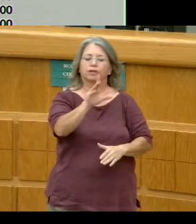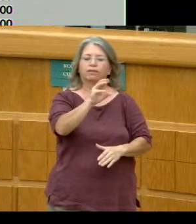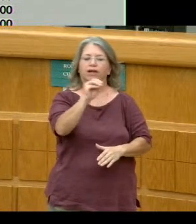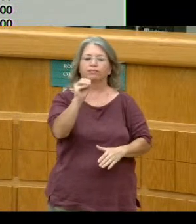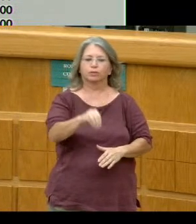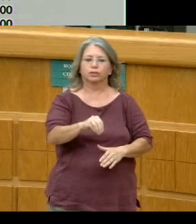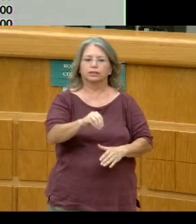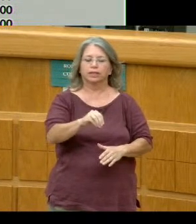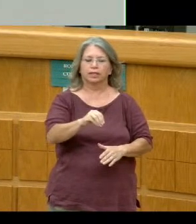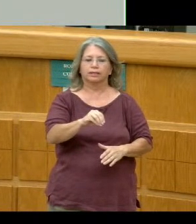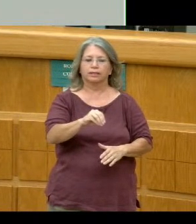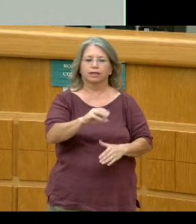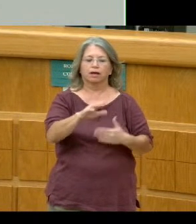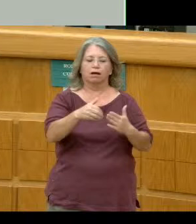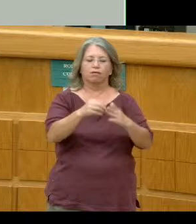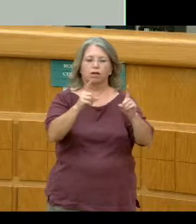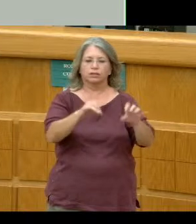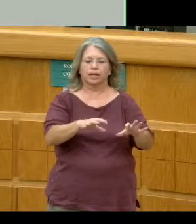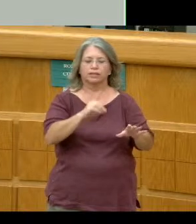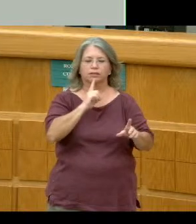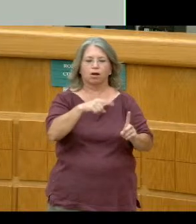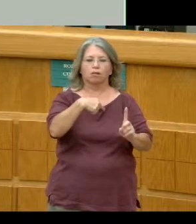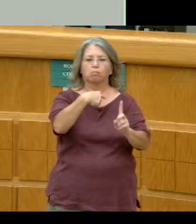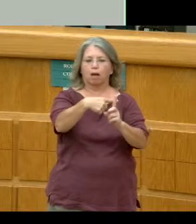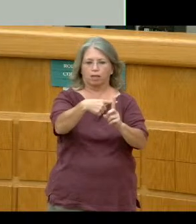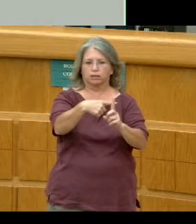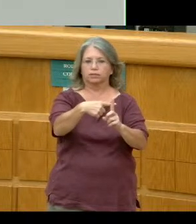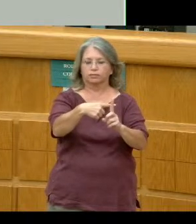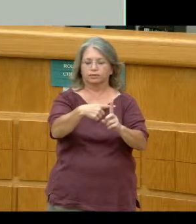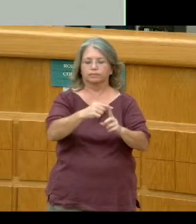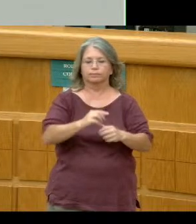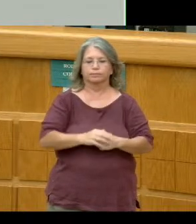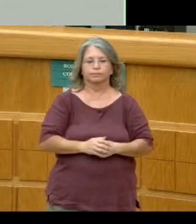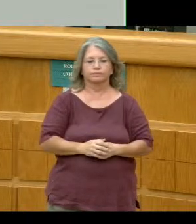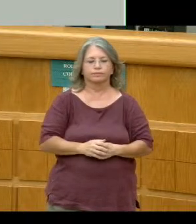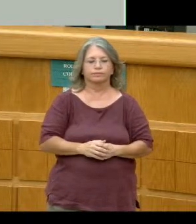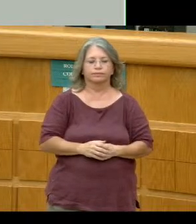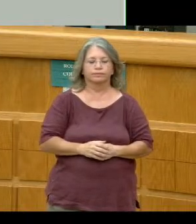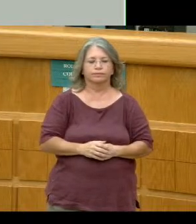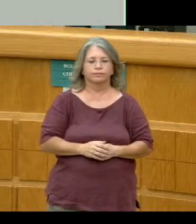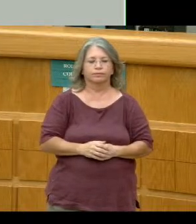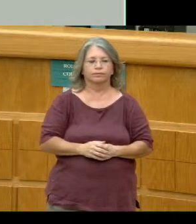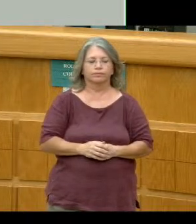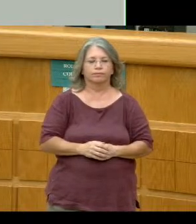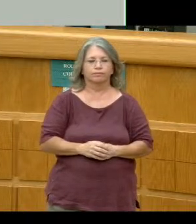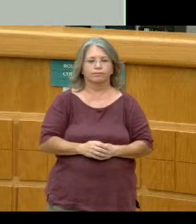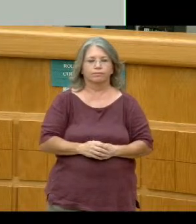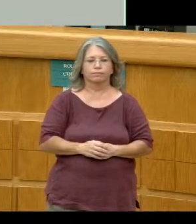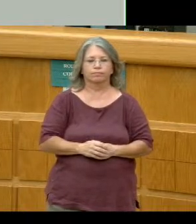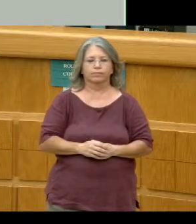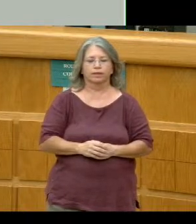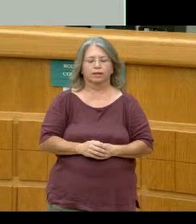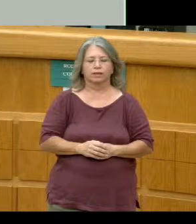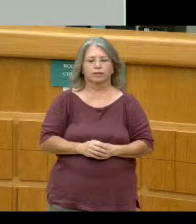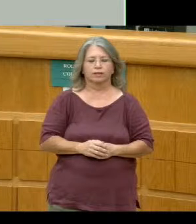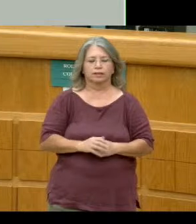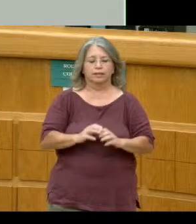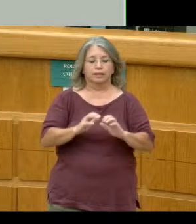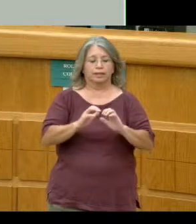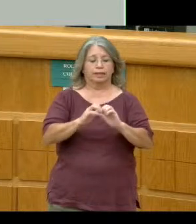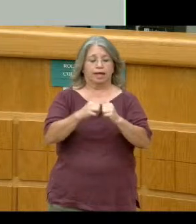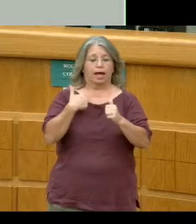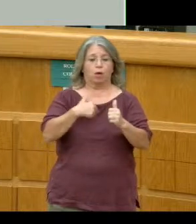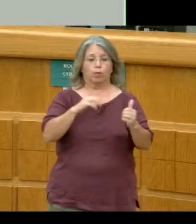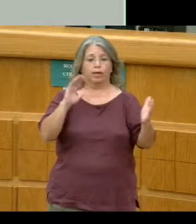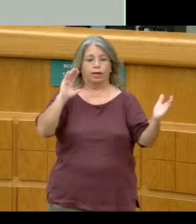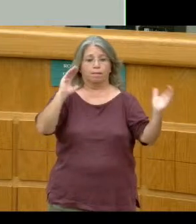and that's our best estimate of the percent positive rate. Now, in terms of how we stack up against the rest of the state, and this is one of the important